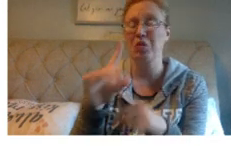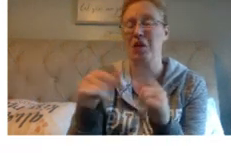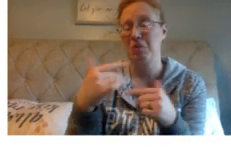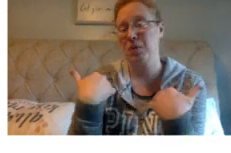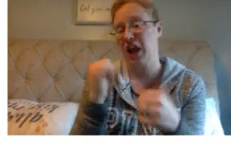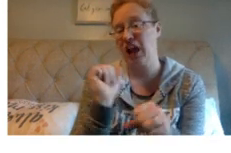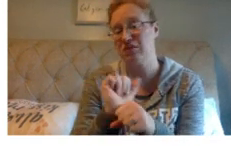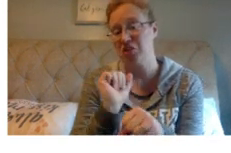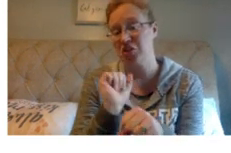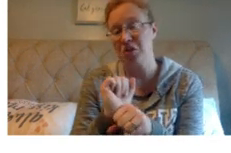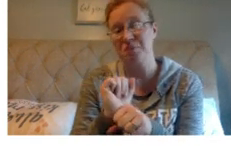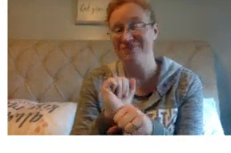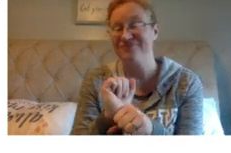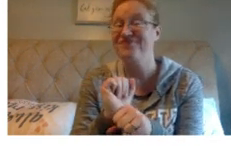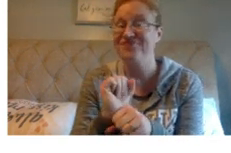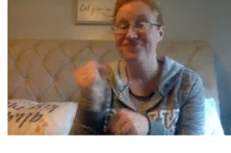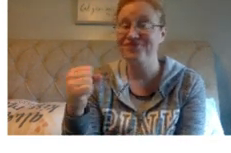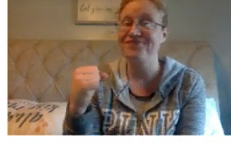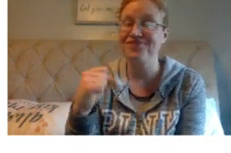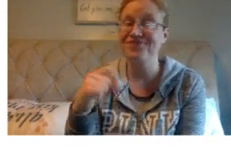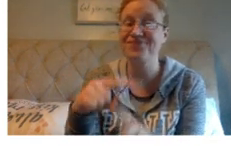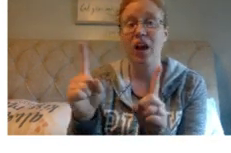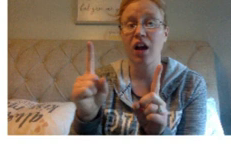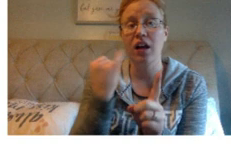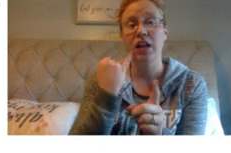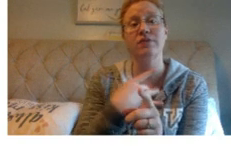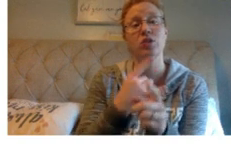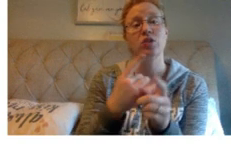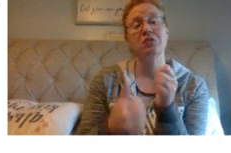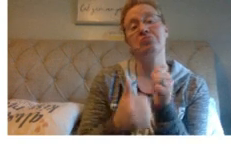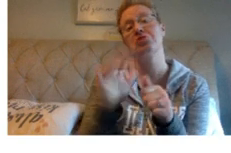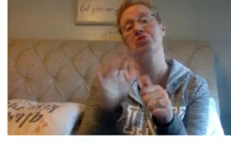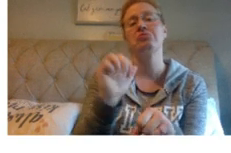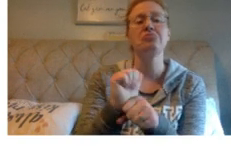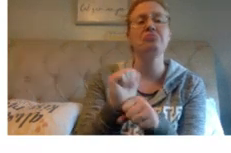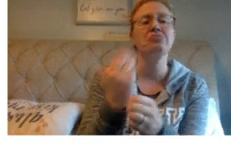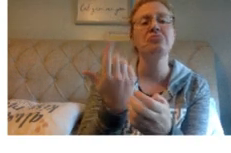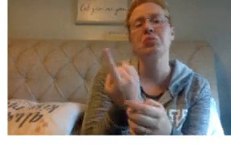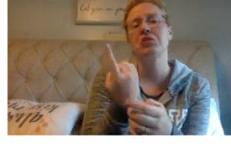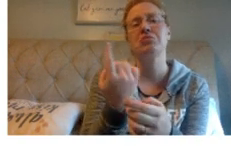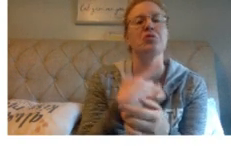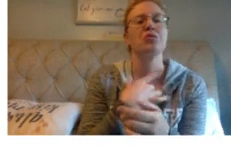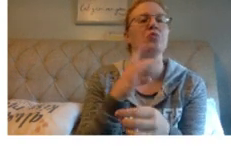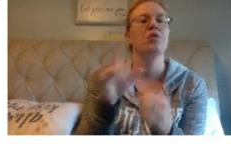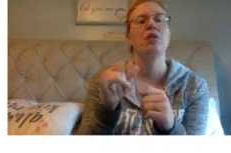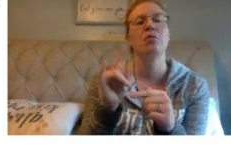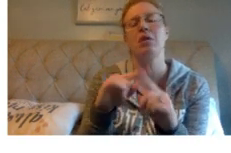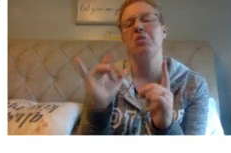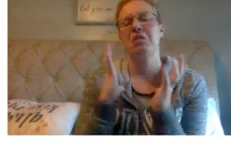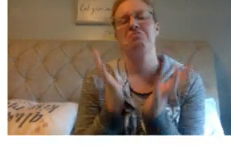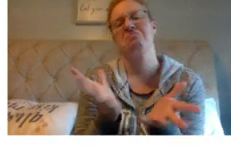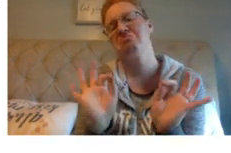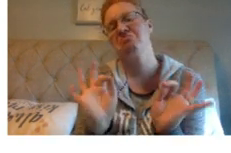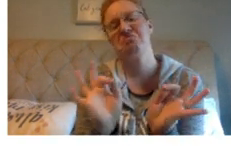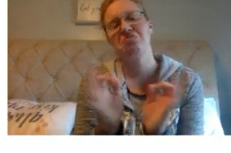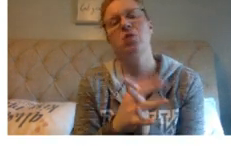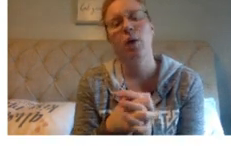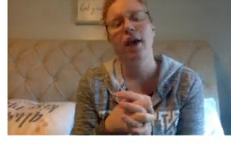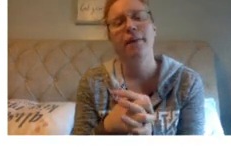job. Yeah, but if you like most of your job, there might just be some things you don't like about it, but that's okay.